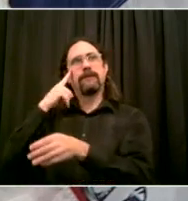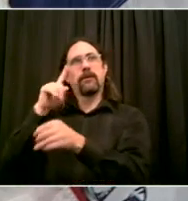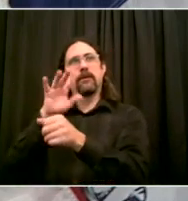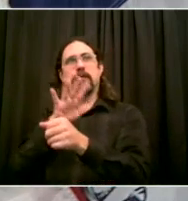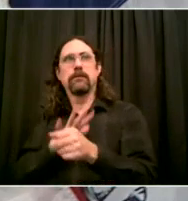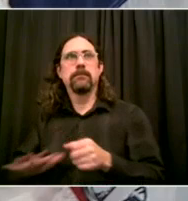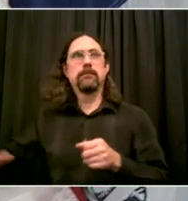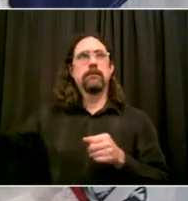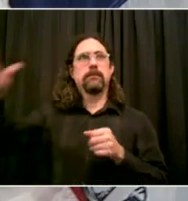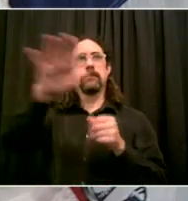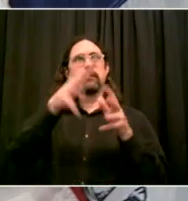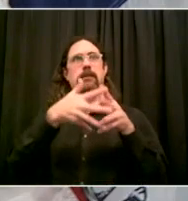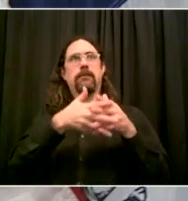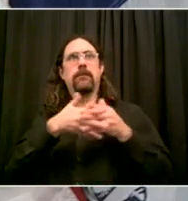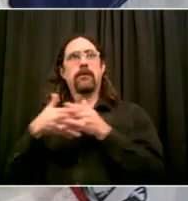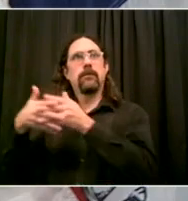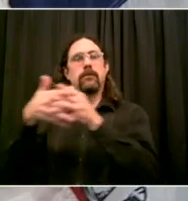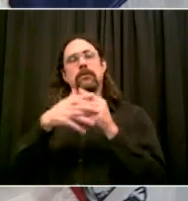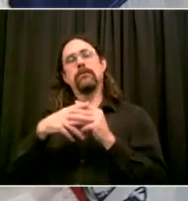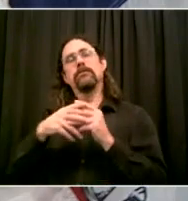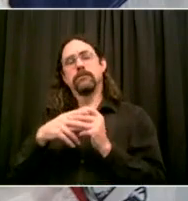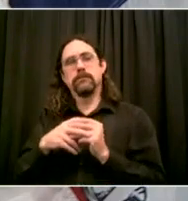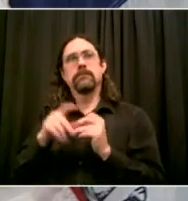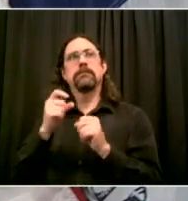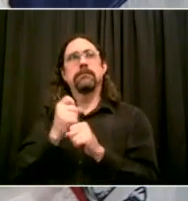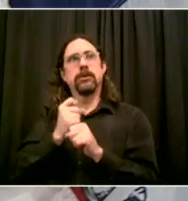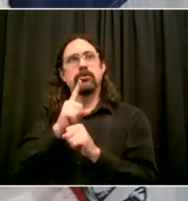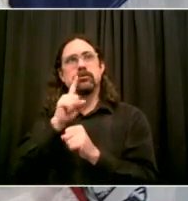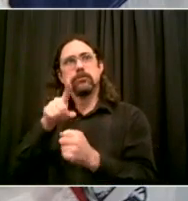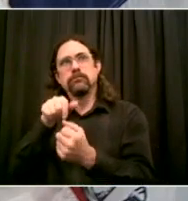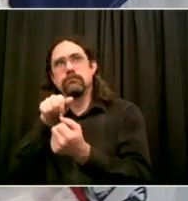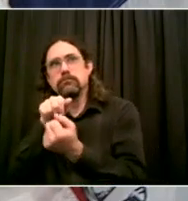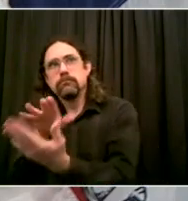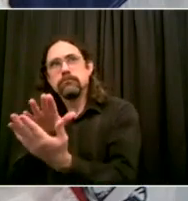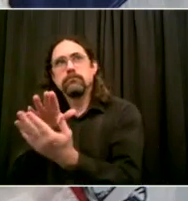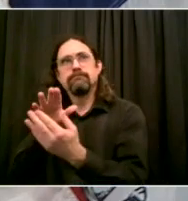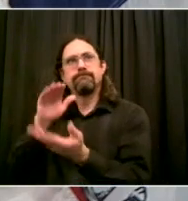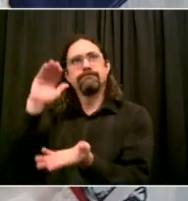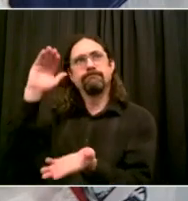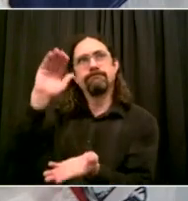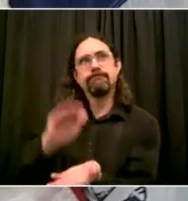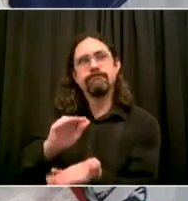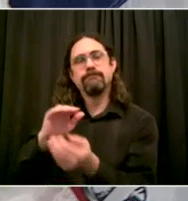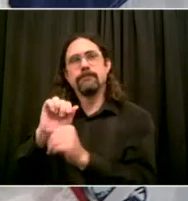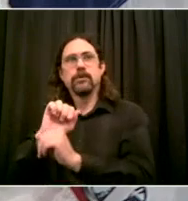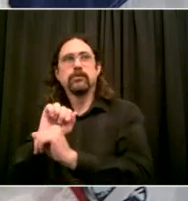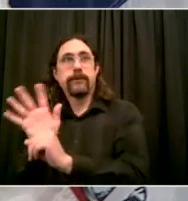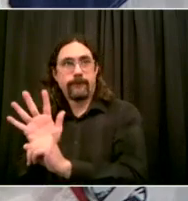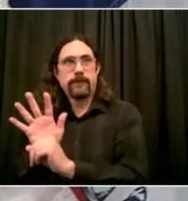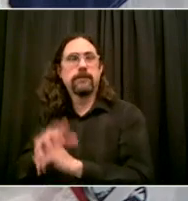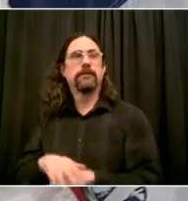and that people will want to take, which is crucial. And of course, that stimulus. That's what I'll be focused on.